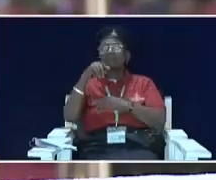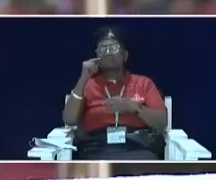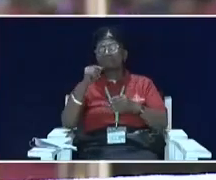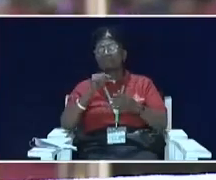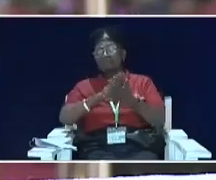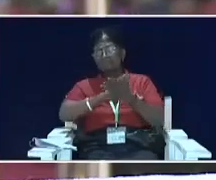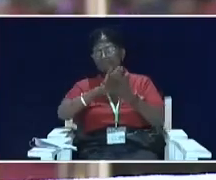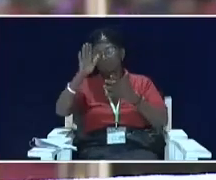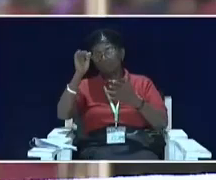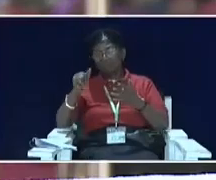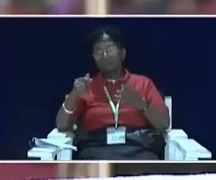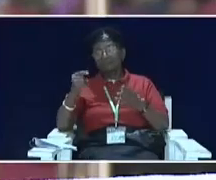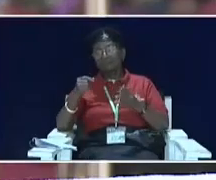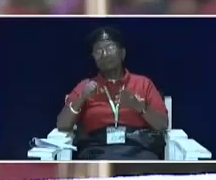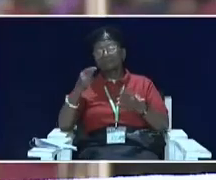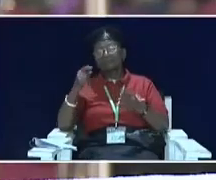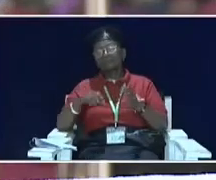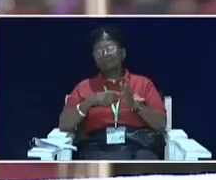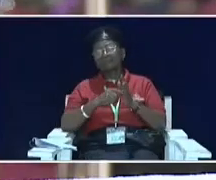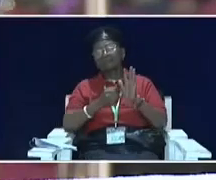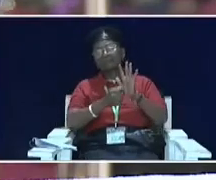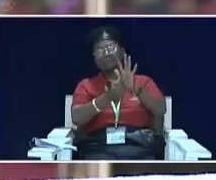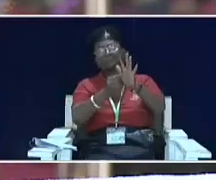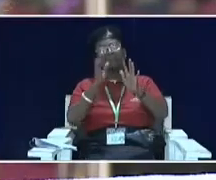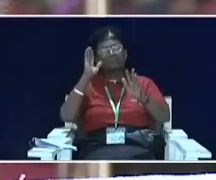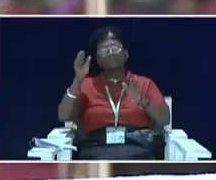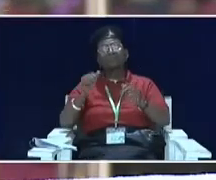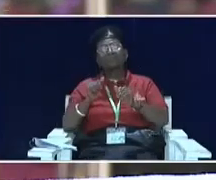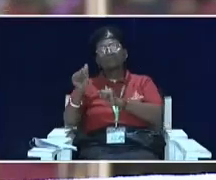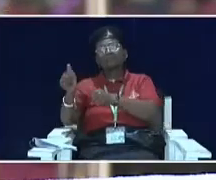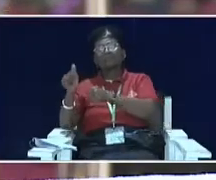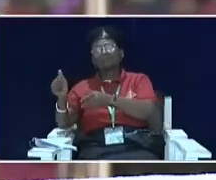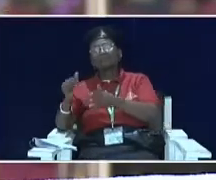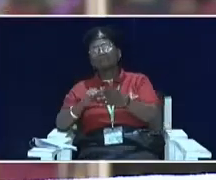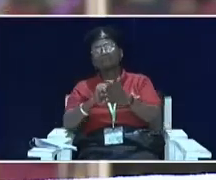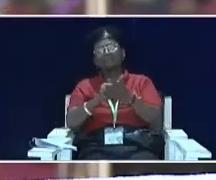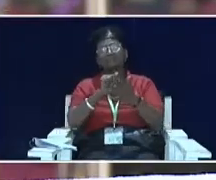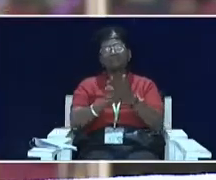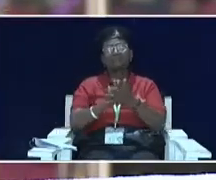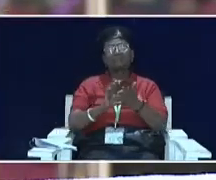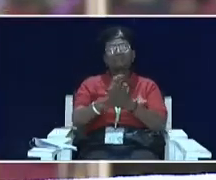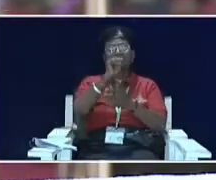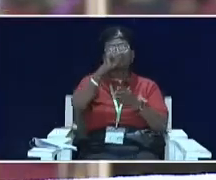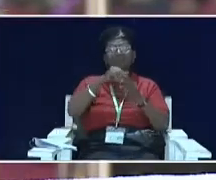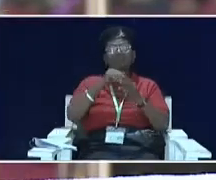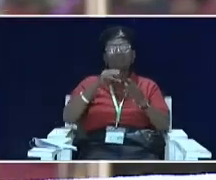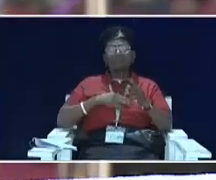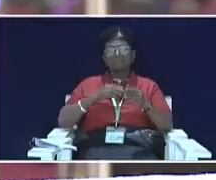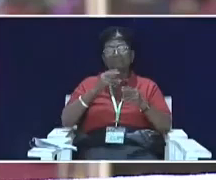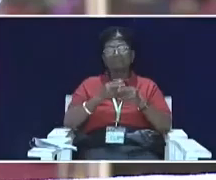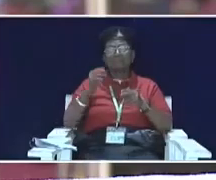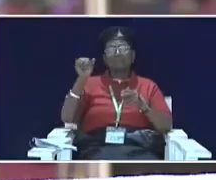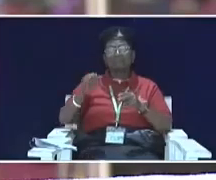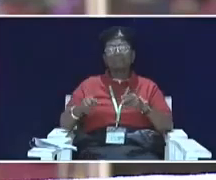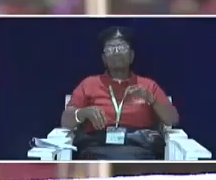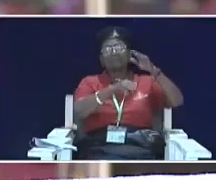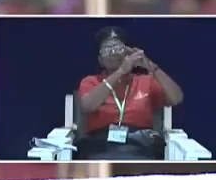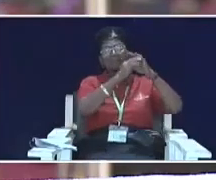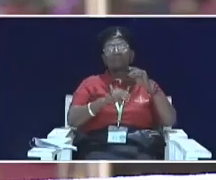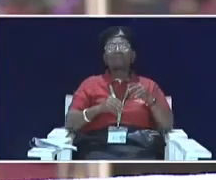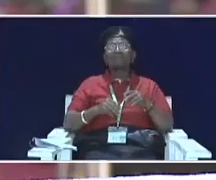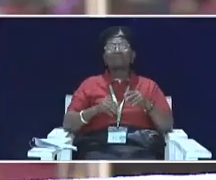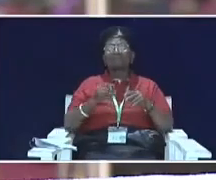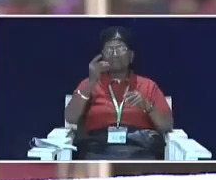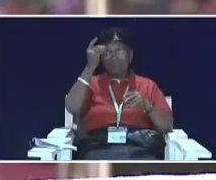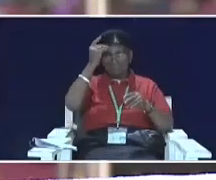them that believe. In my name, they cast out demons. In my name, they will lay hands on the sick, and the